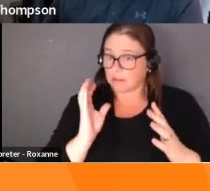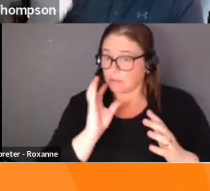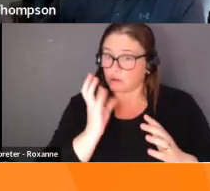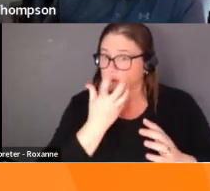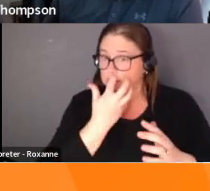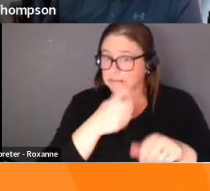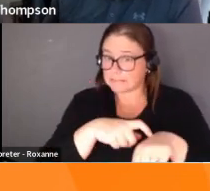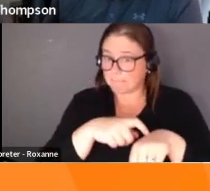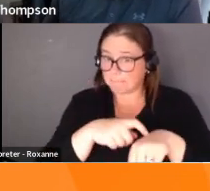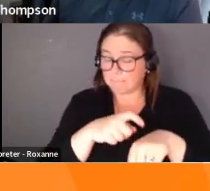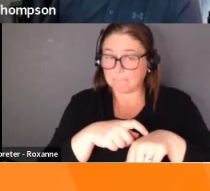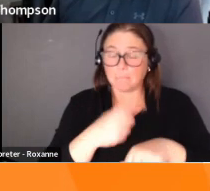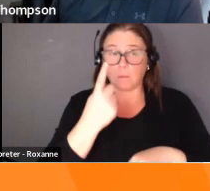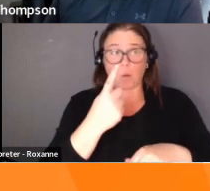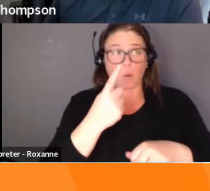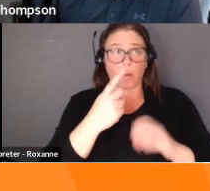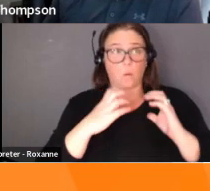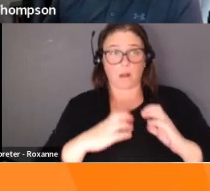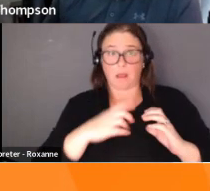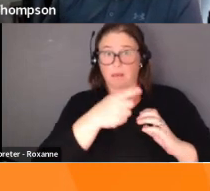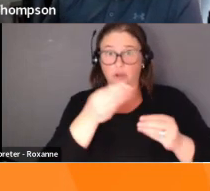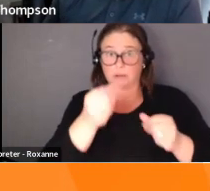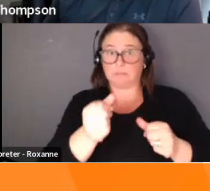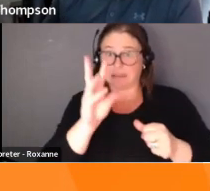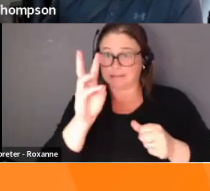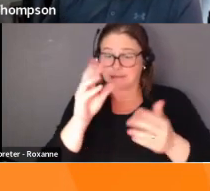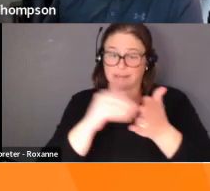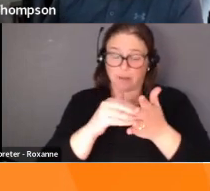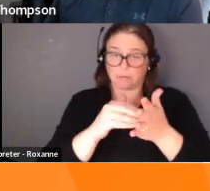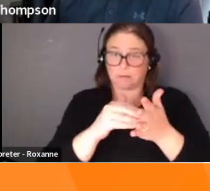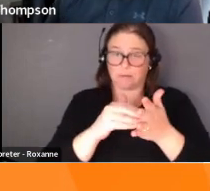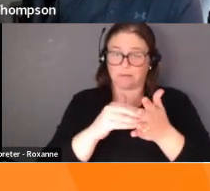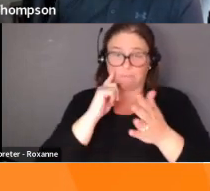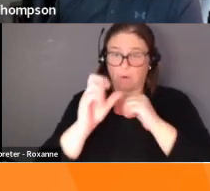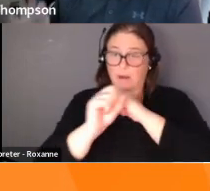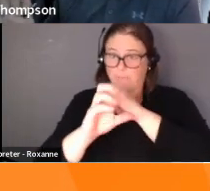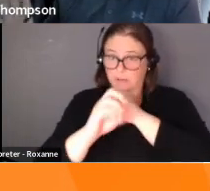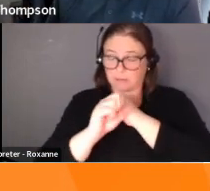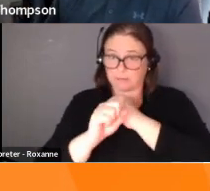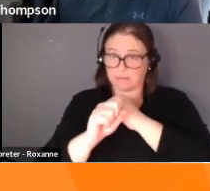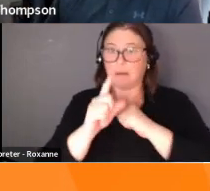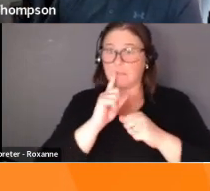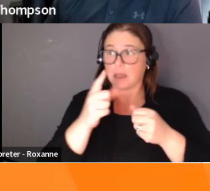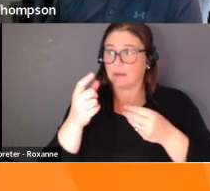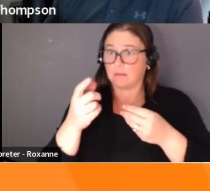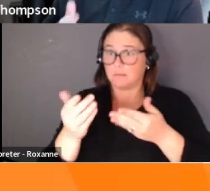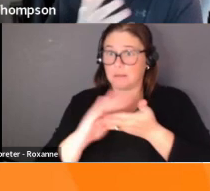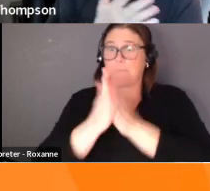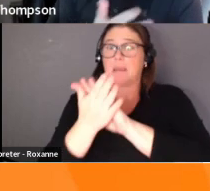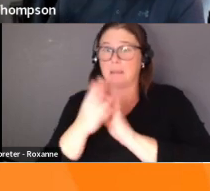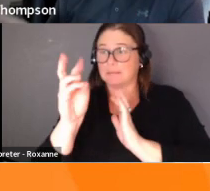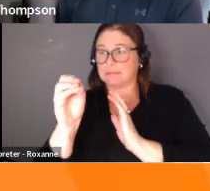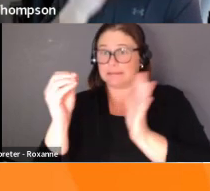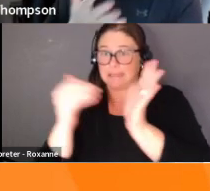there's one client, you know, she spent $6,000 in advertising. We turned it into 60,000. So that's good, but